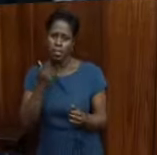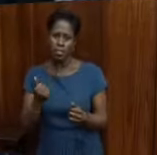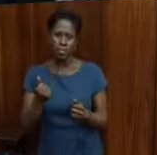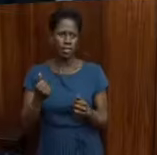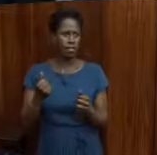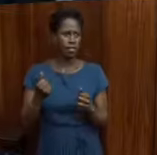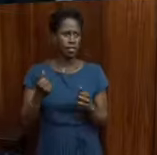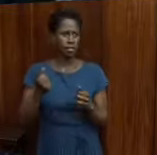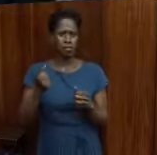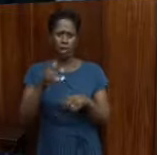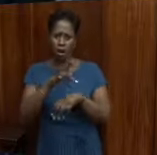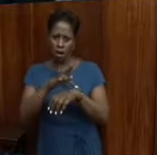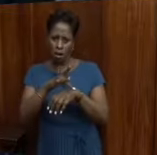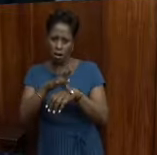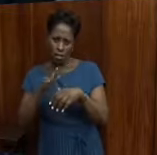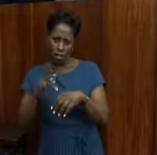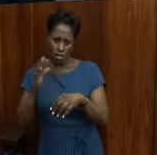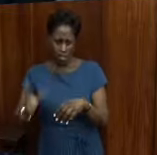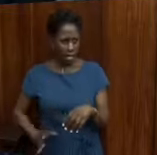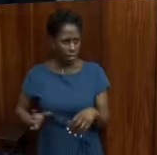early cancer diagnosis.